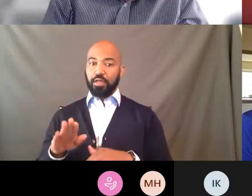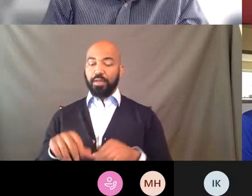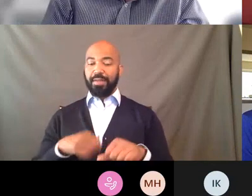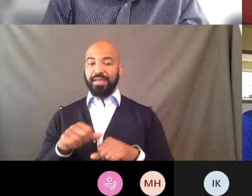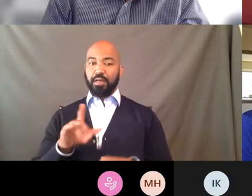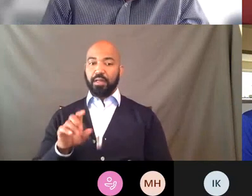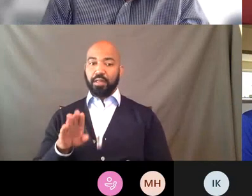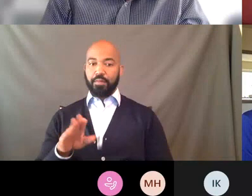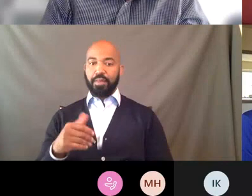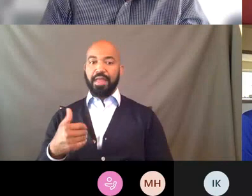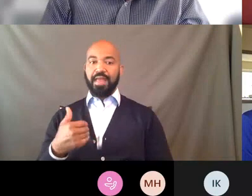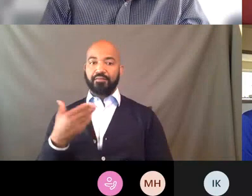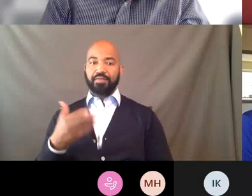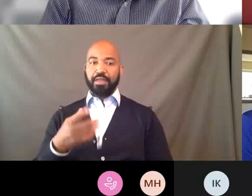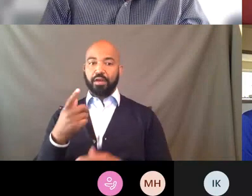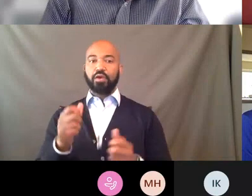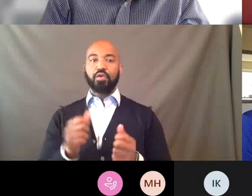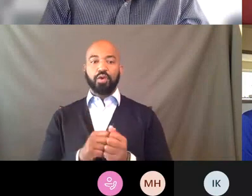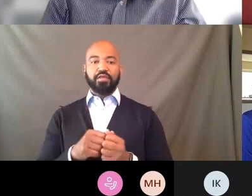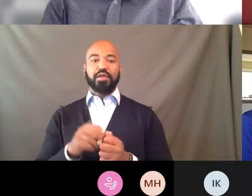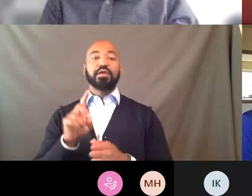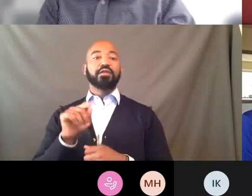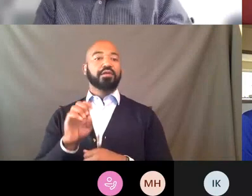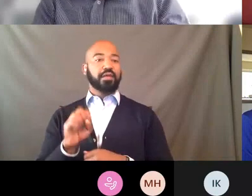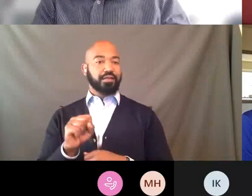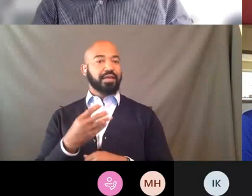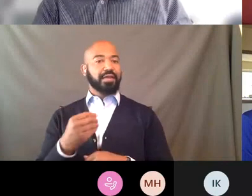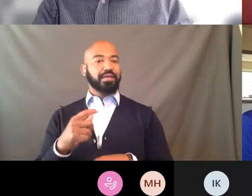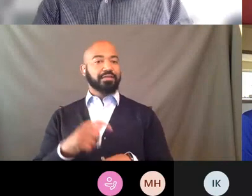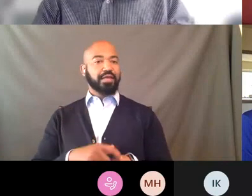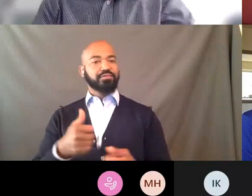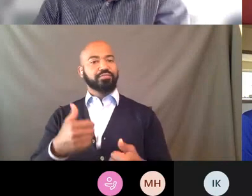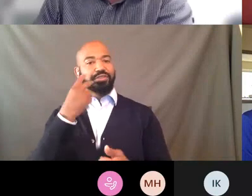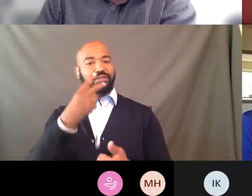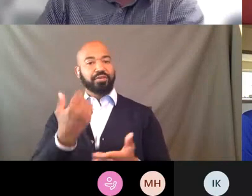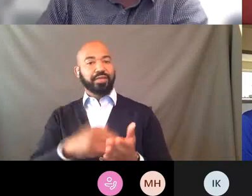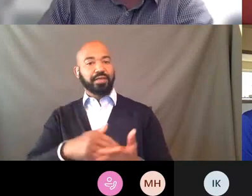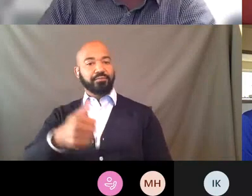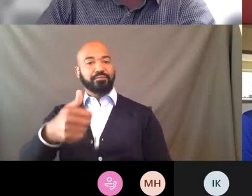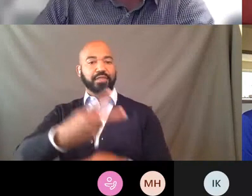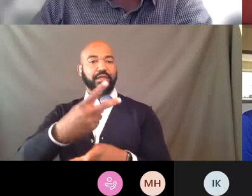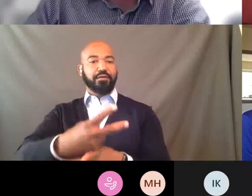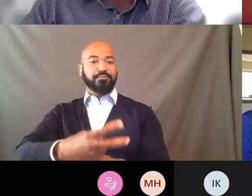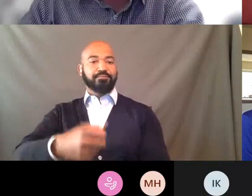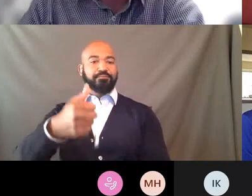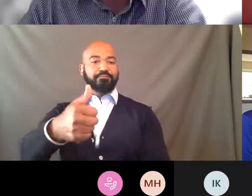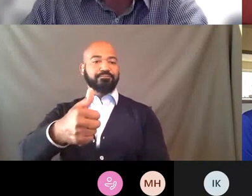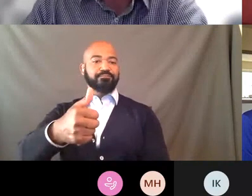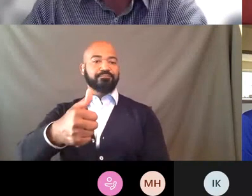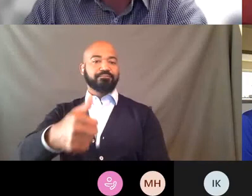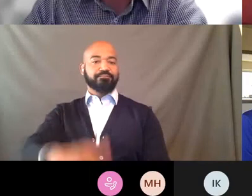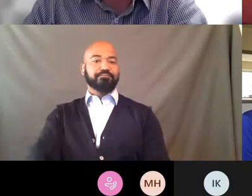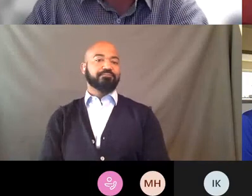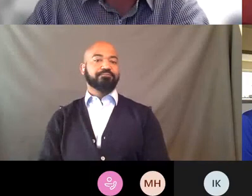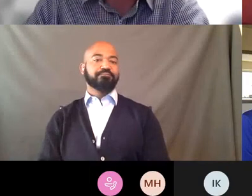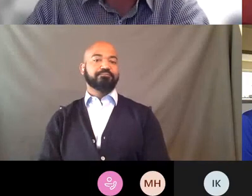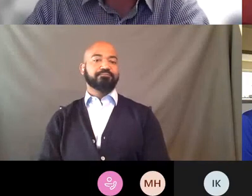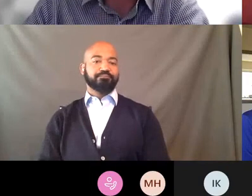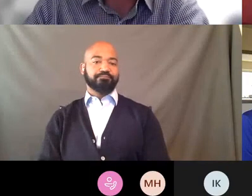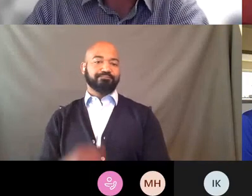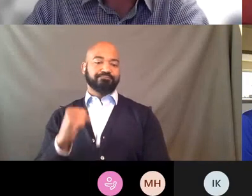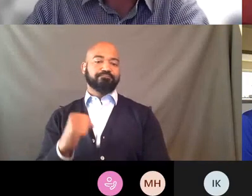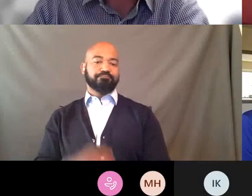I have like what the dates and times are. Okay. But cool. I will not look that up because that's what I was thinking about. So